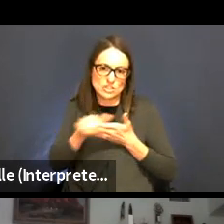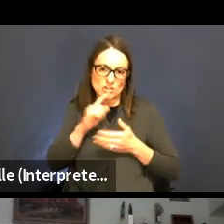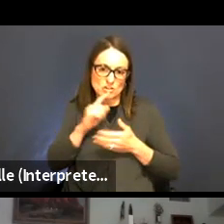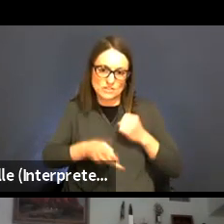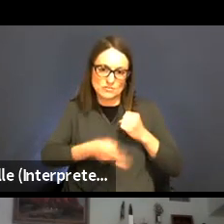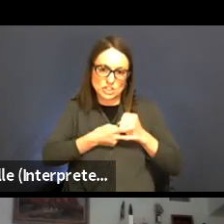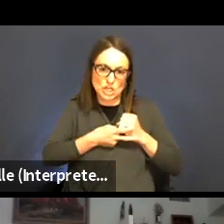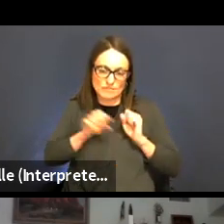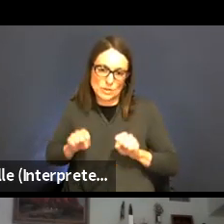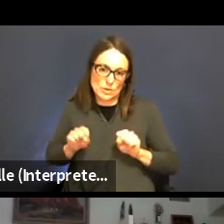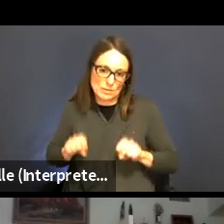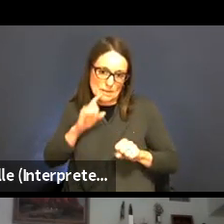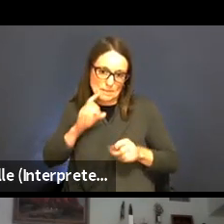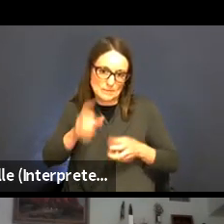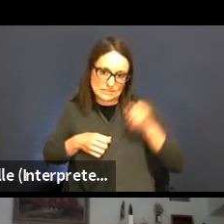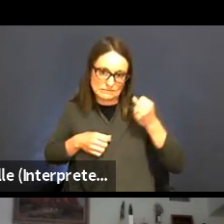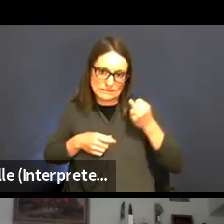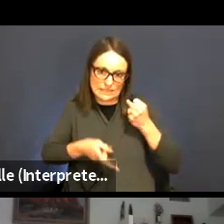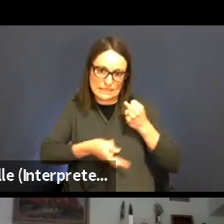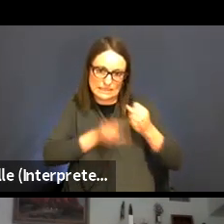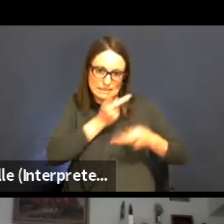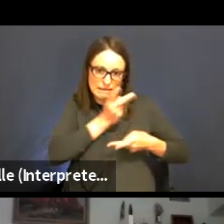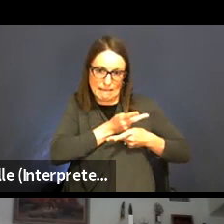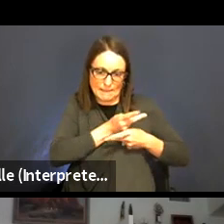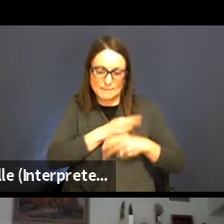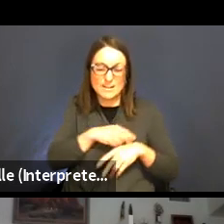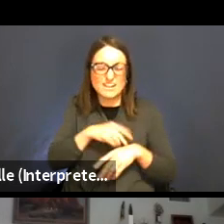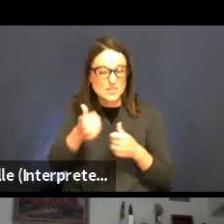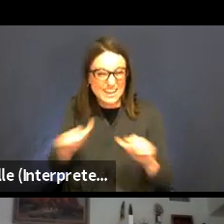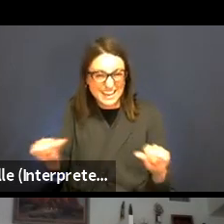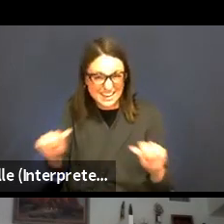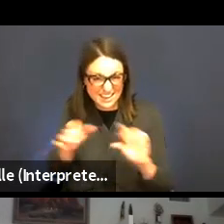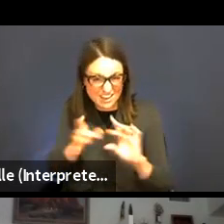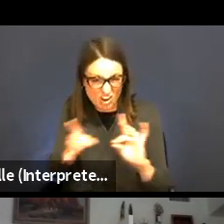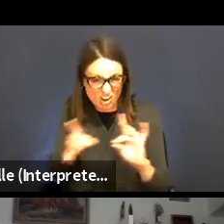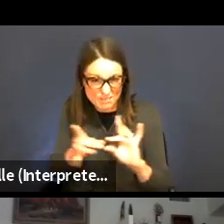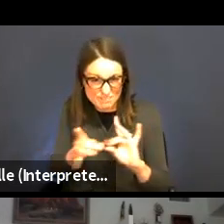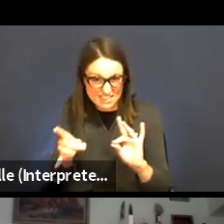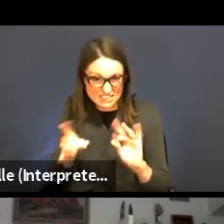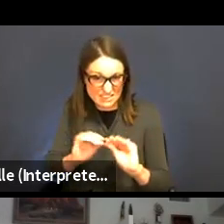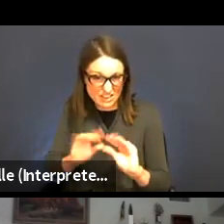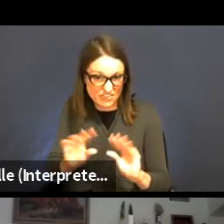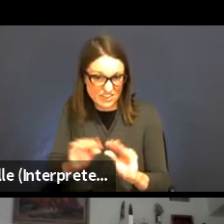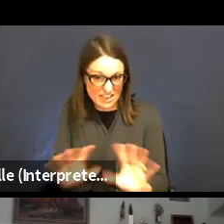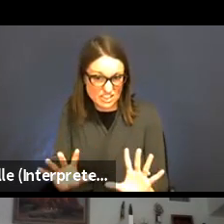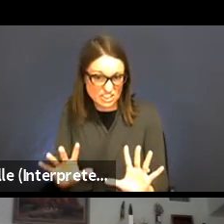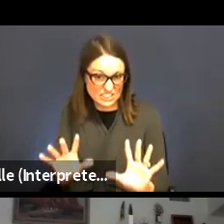Any questions or comments or clarification on tuition and fees?